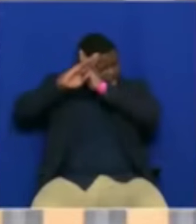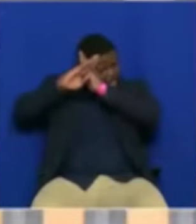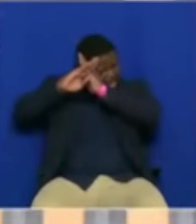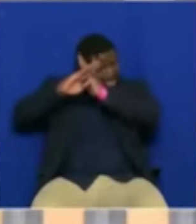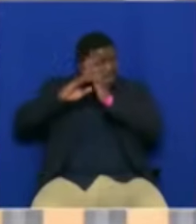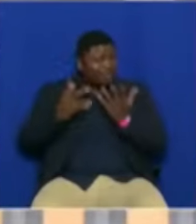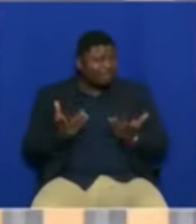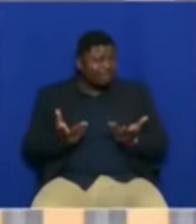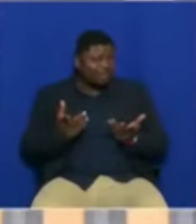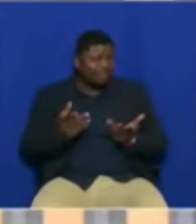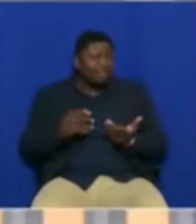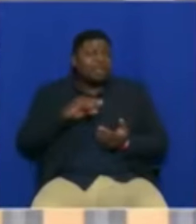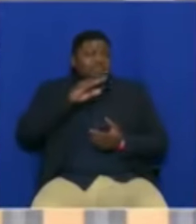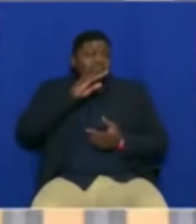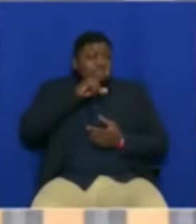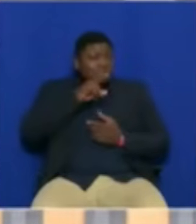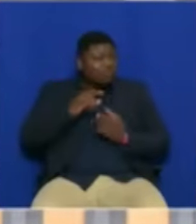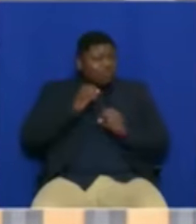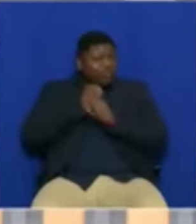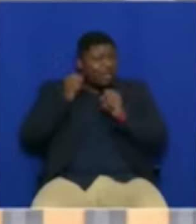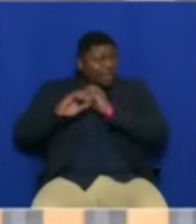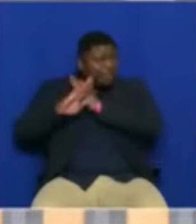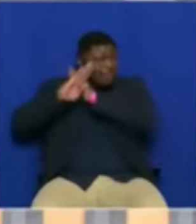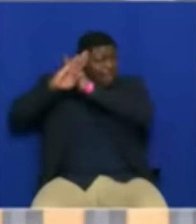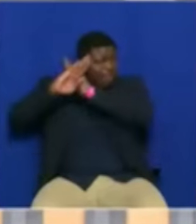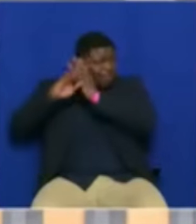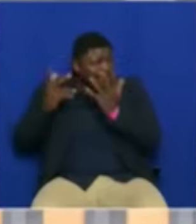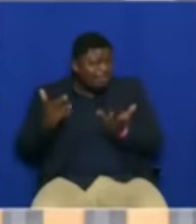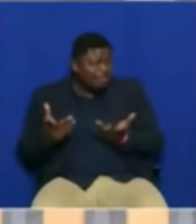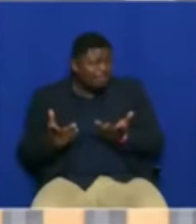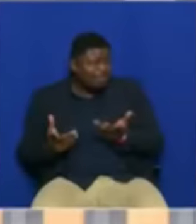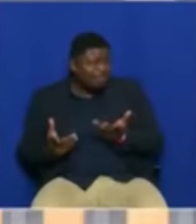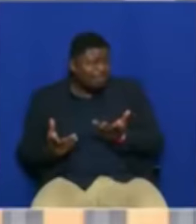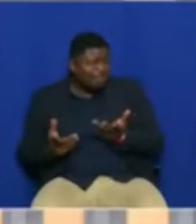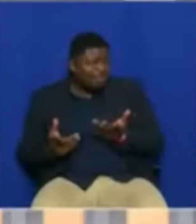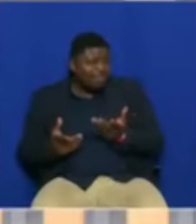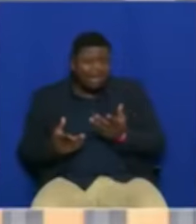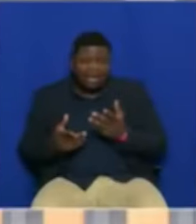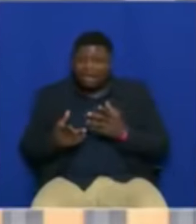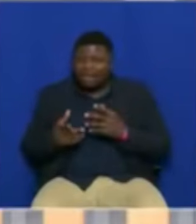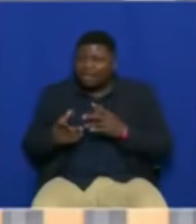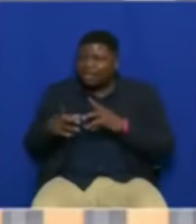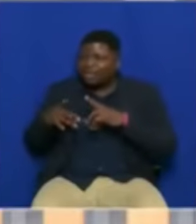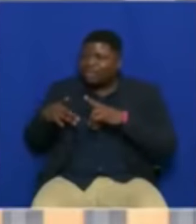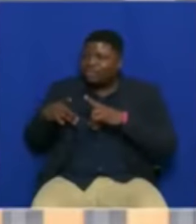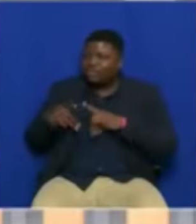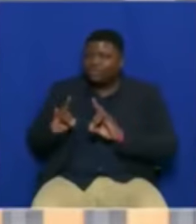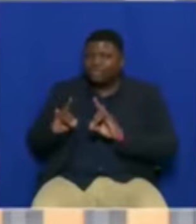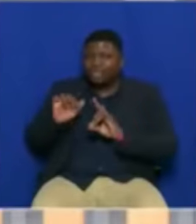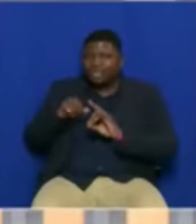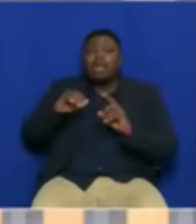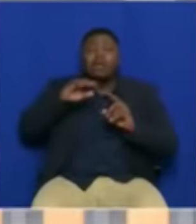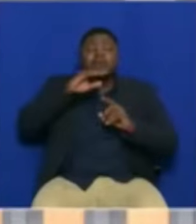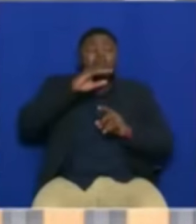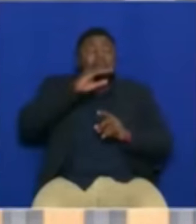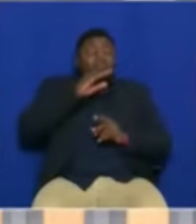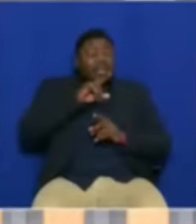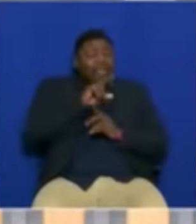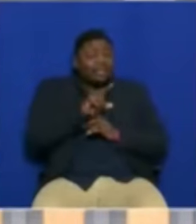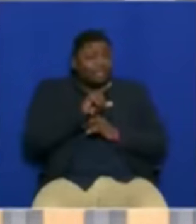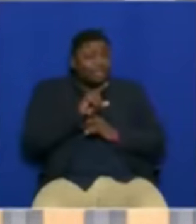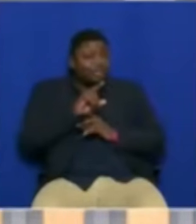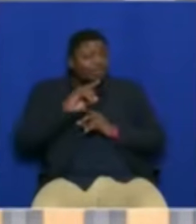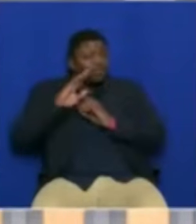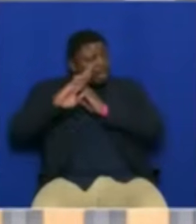mind? Chair? I'm saying, did you then close your mind to the fact that I have an